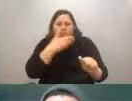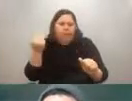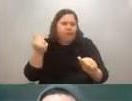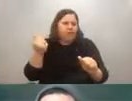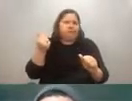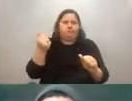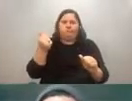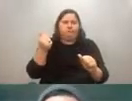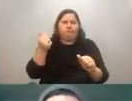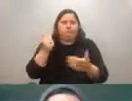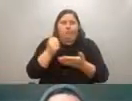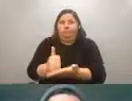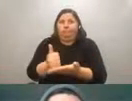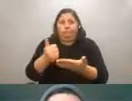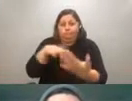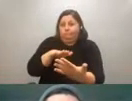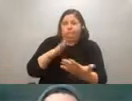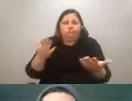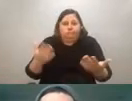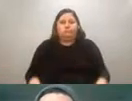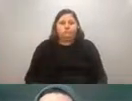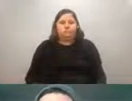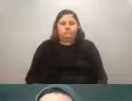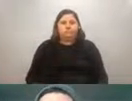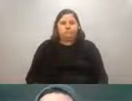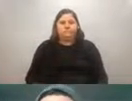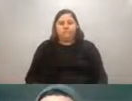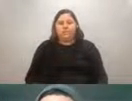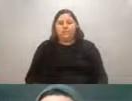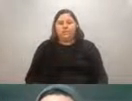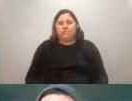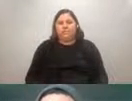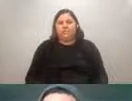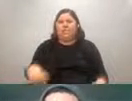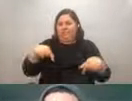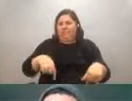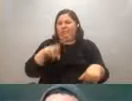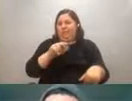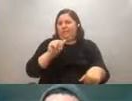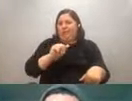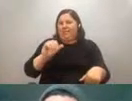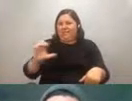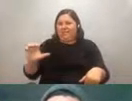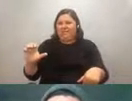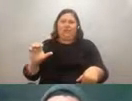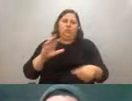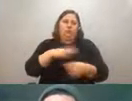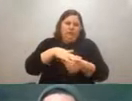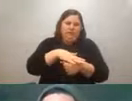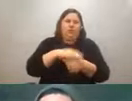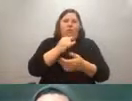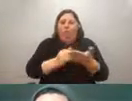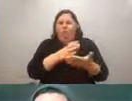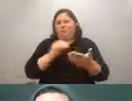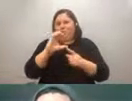address it so this is the regional arts and cultural council that's where i'm representing on